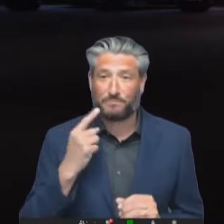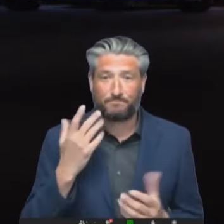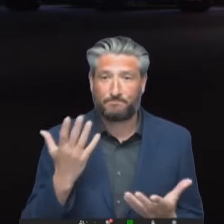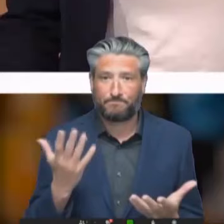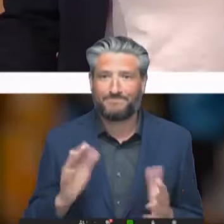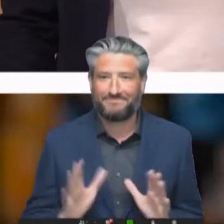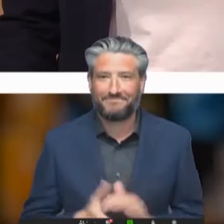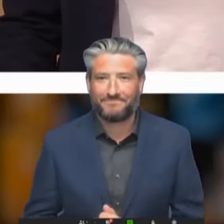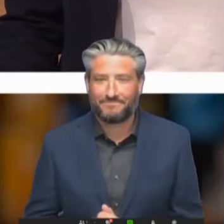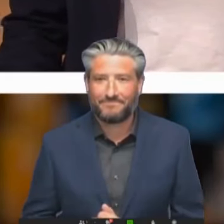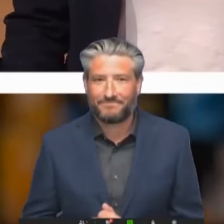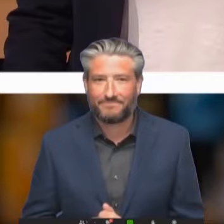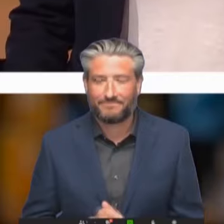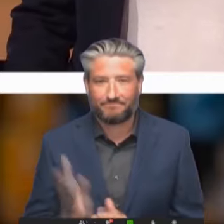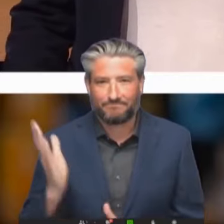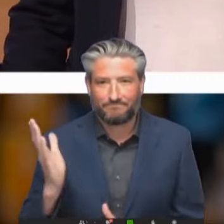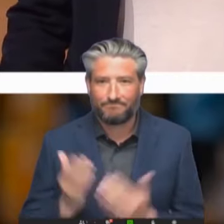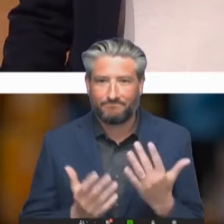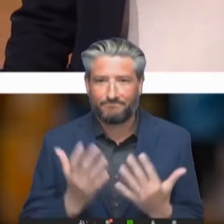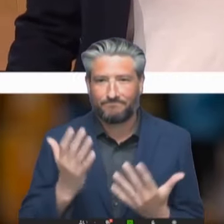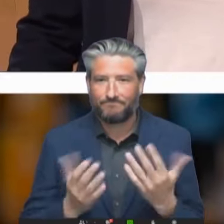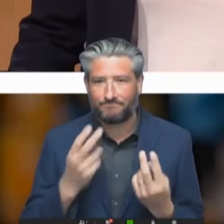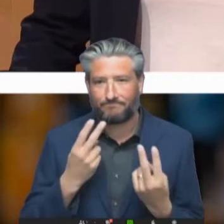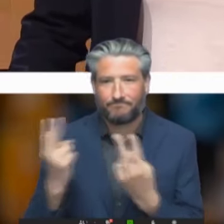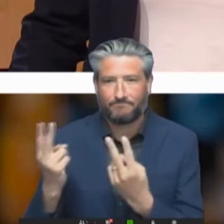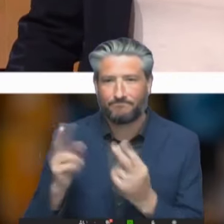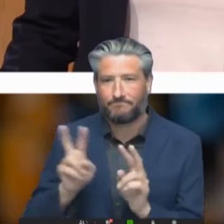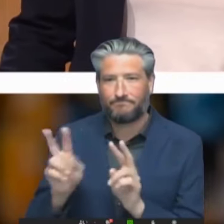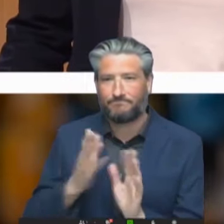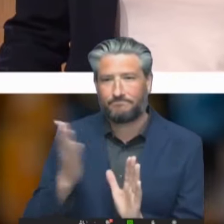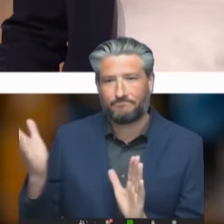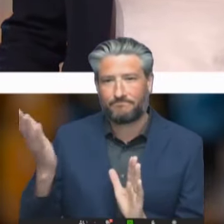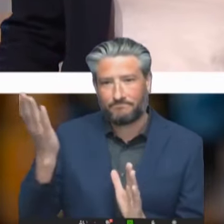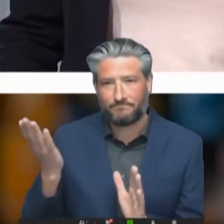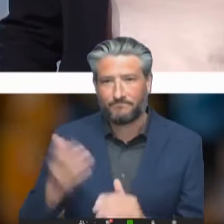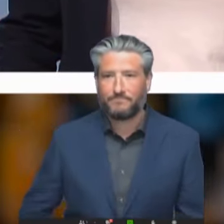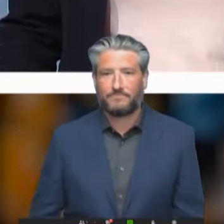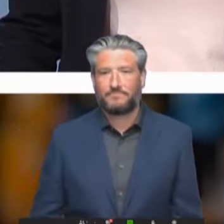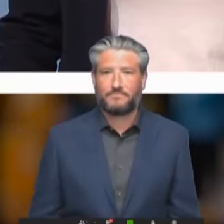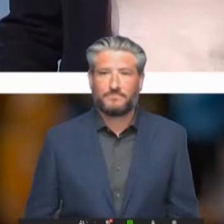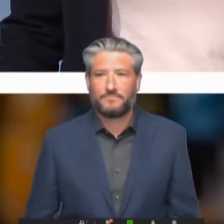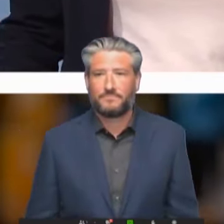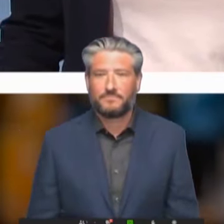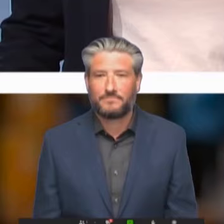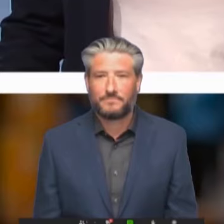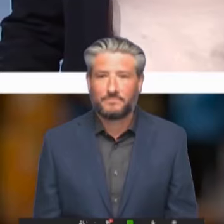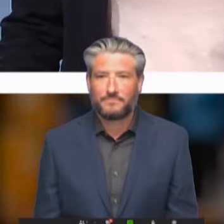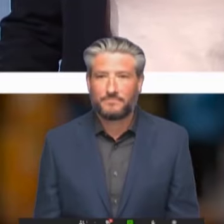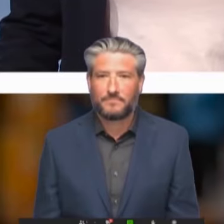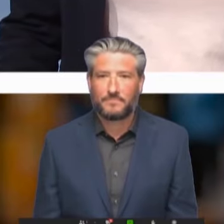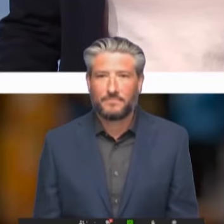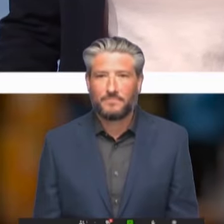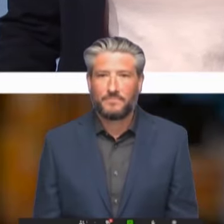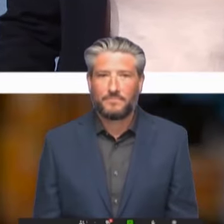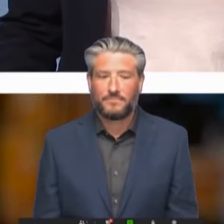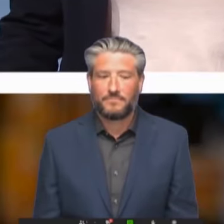AGM. Now, let's move to the year 2021. In Q1, the group's total sales were